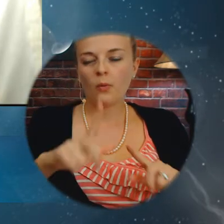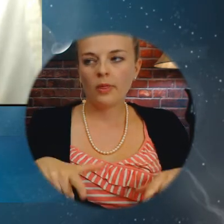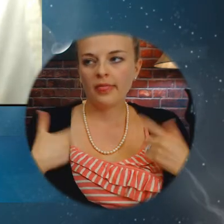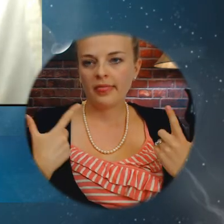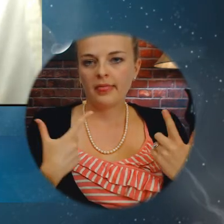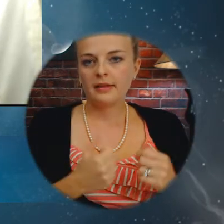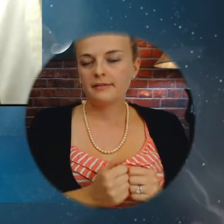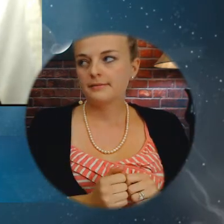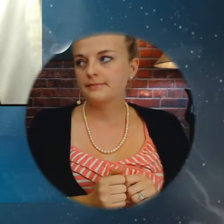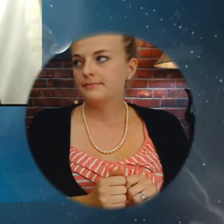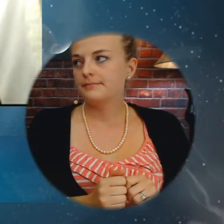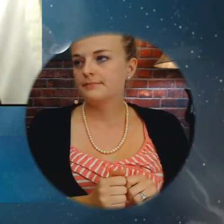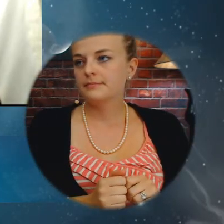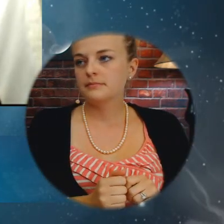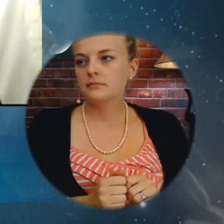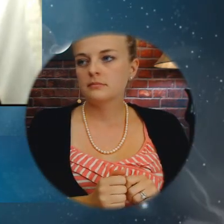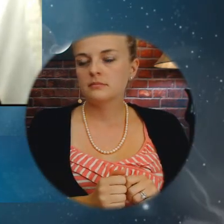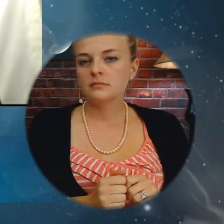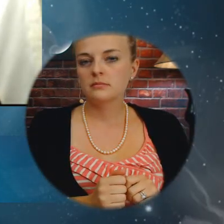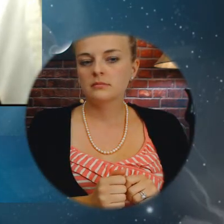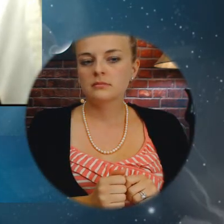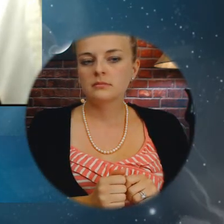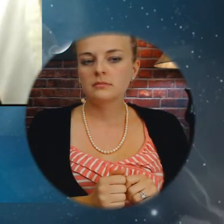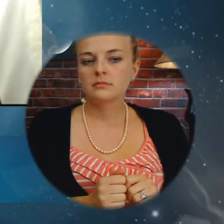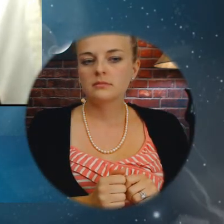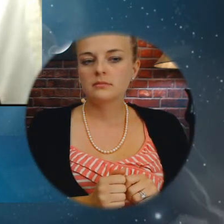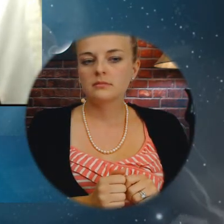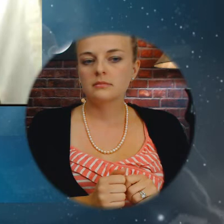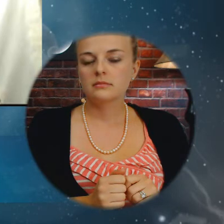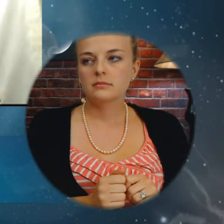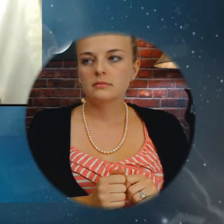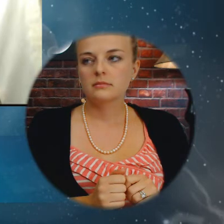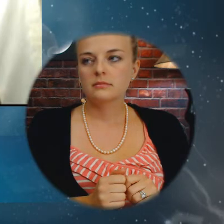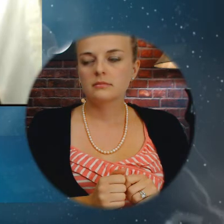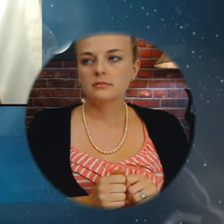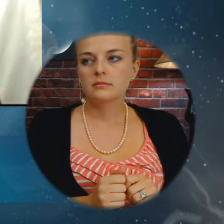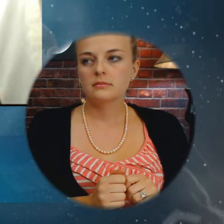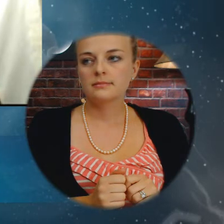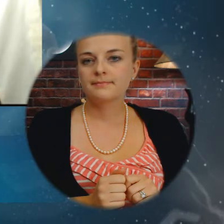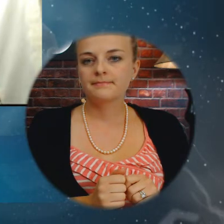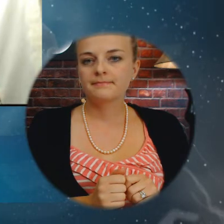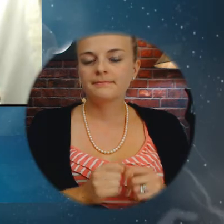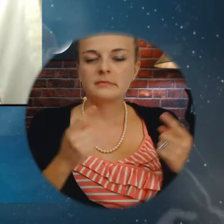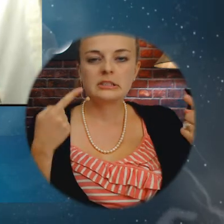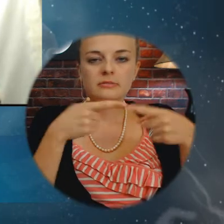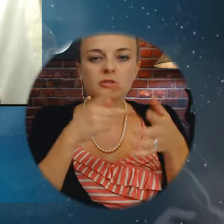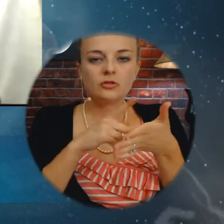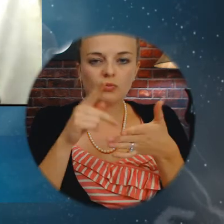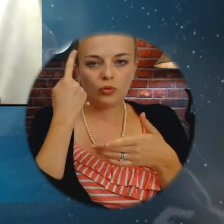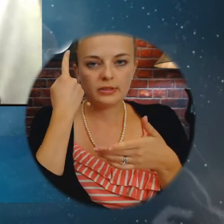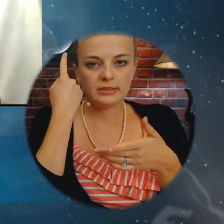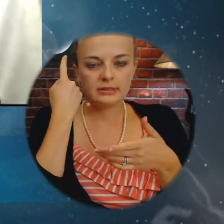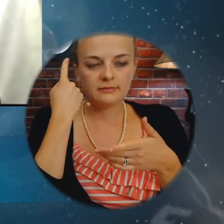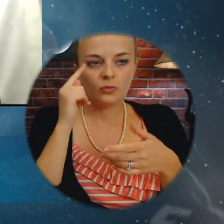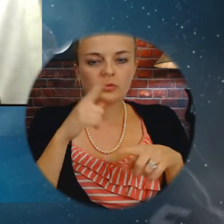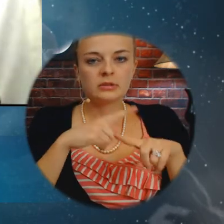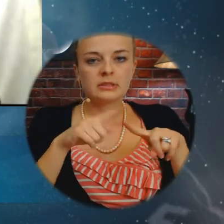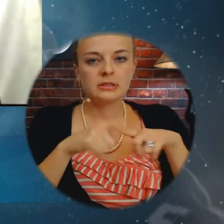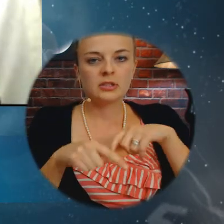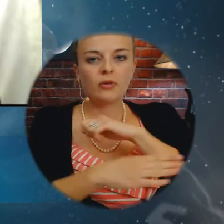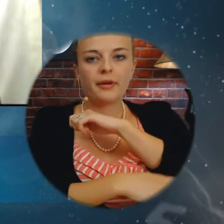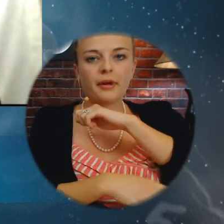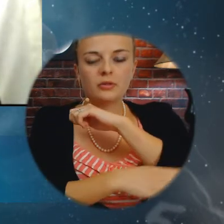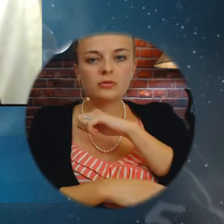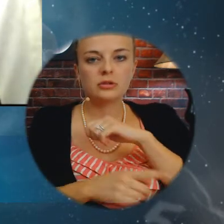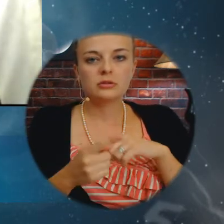specific to each store, basically? Is that? Probably more like each province, really, or country, for instance. In the United States, you could